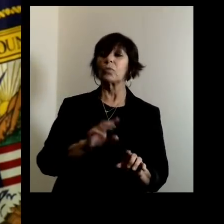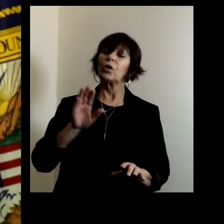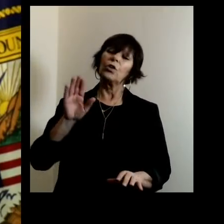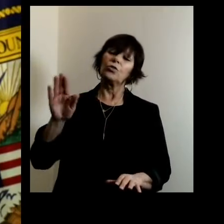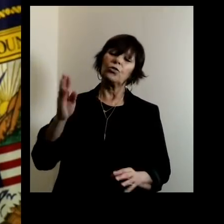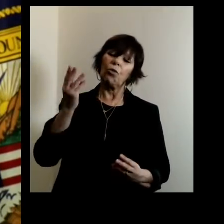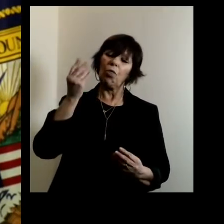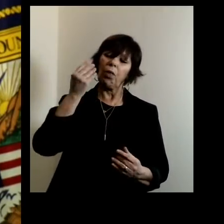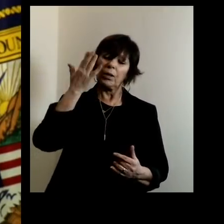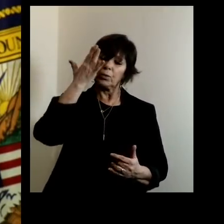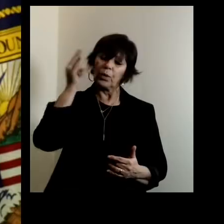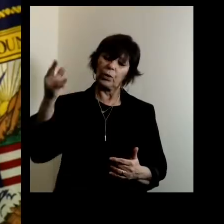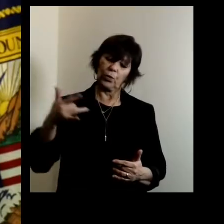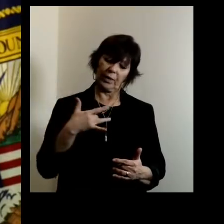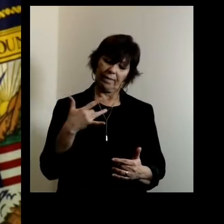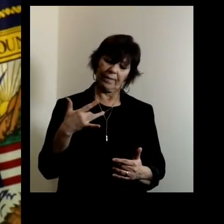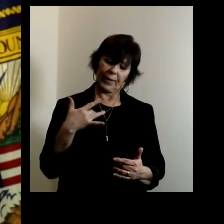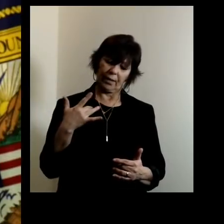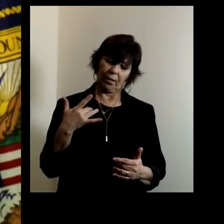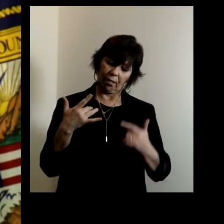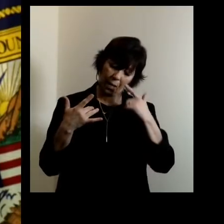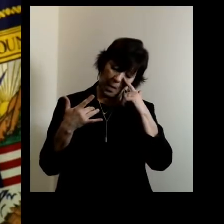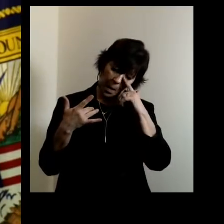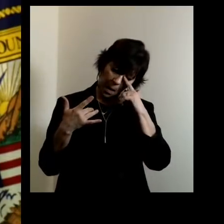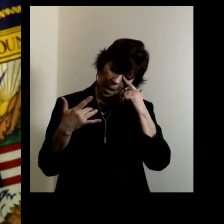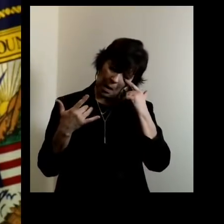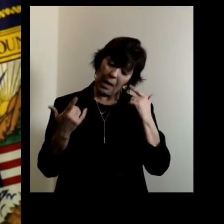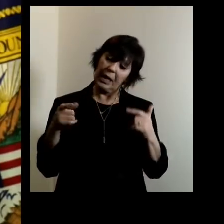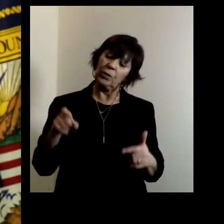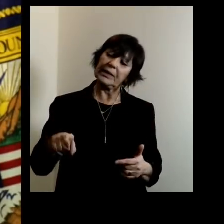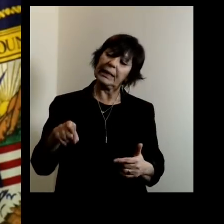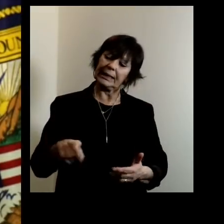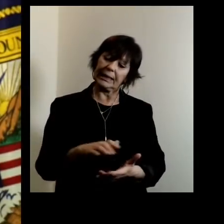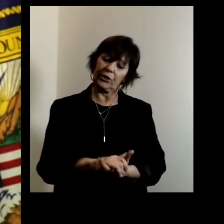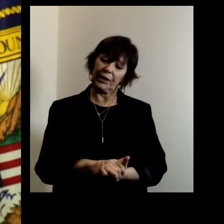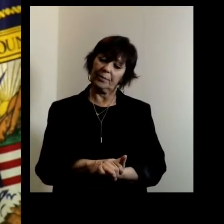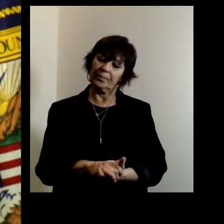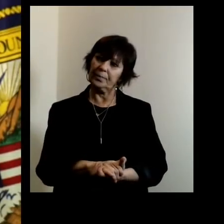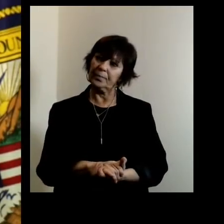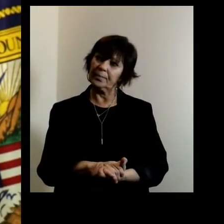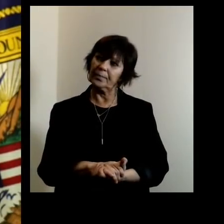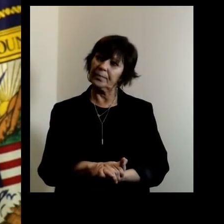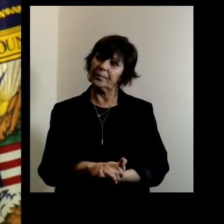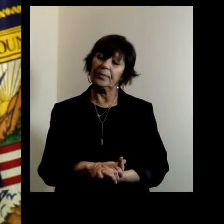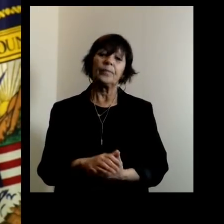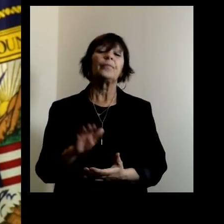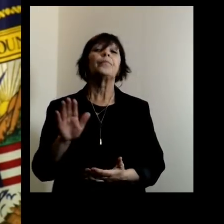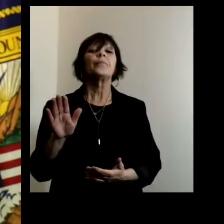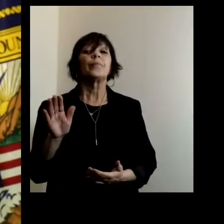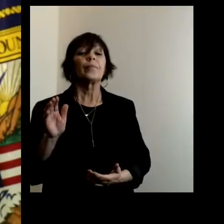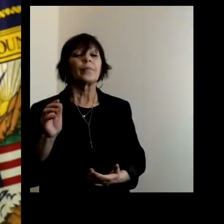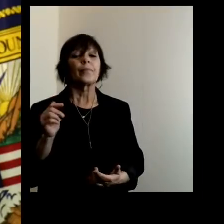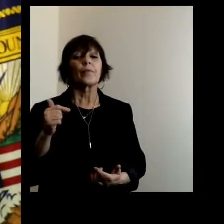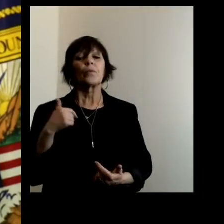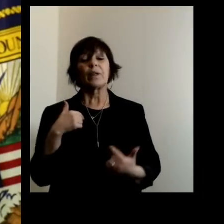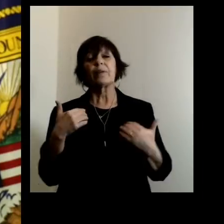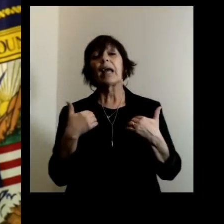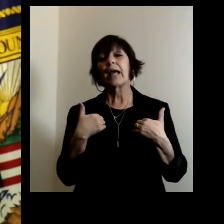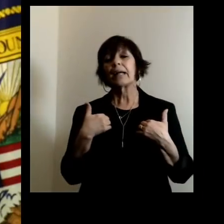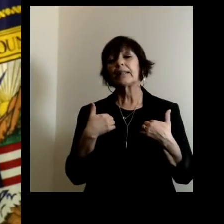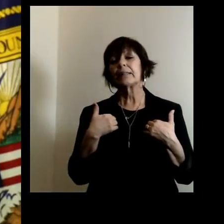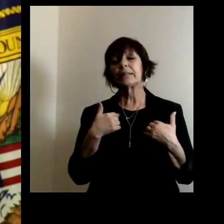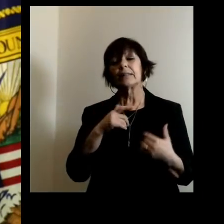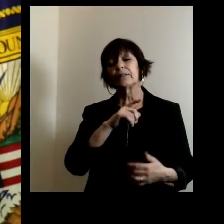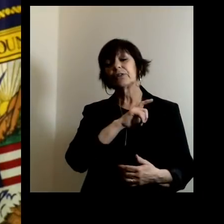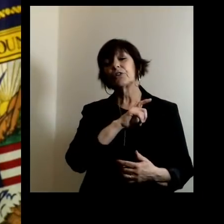thoughts on why you feel that this was a needed step. Well, I will note this. We've had security in the past based